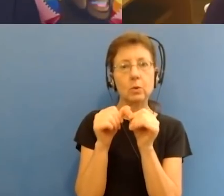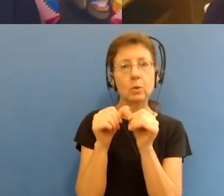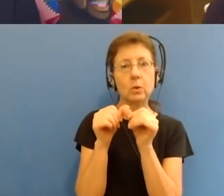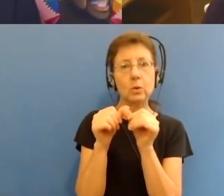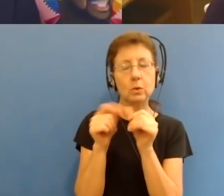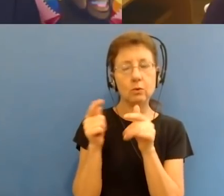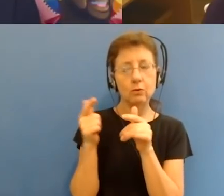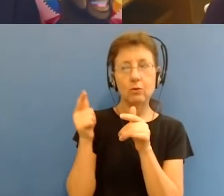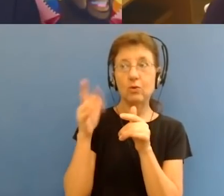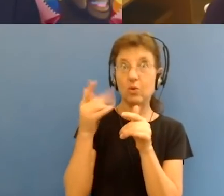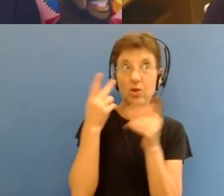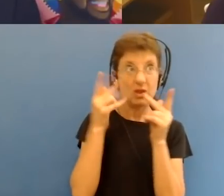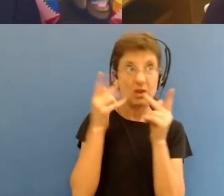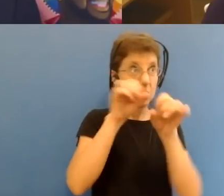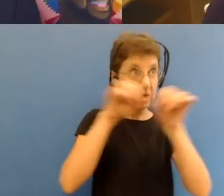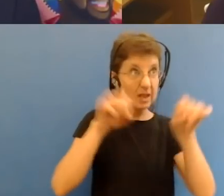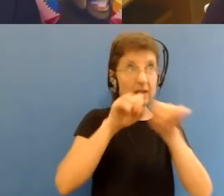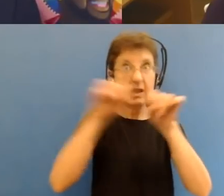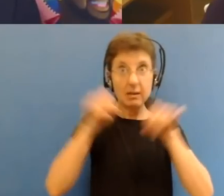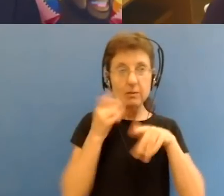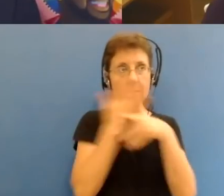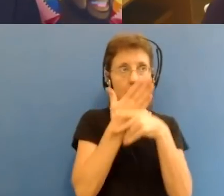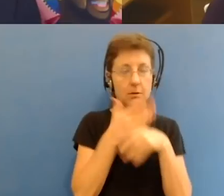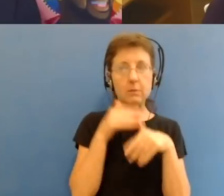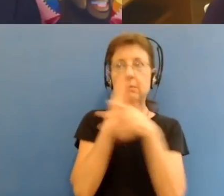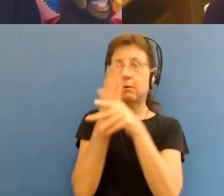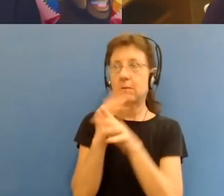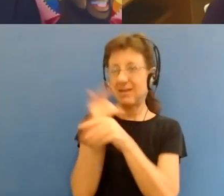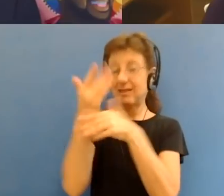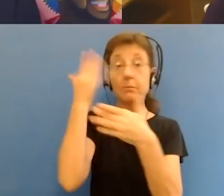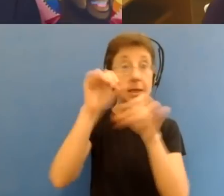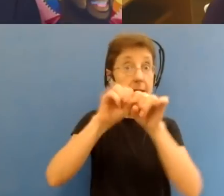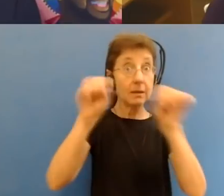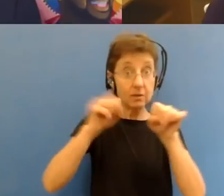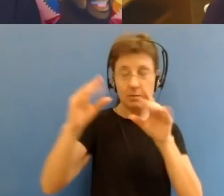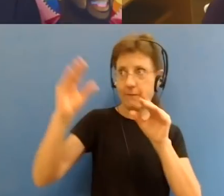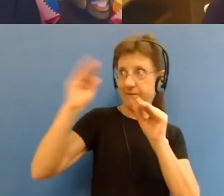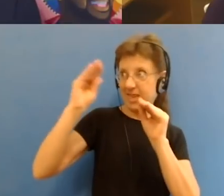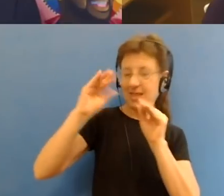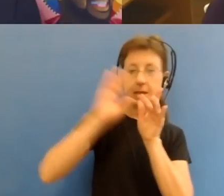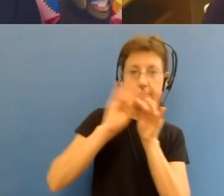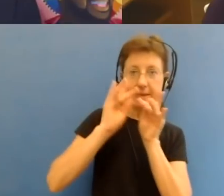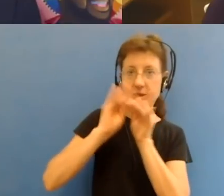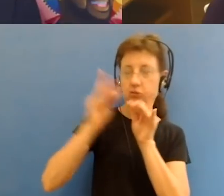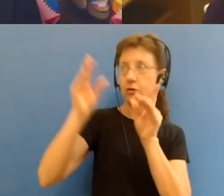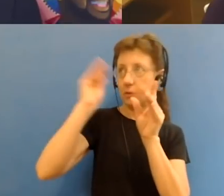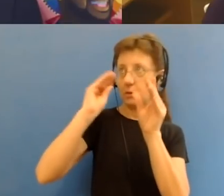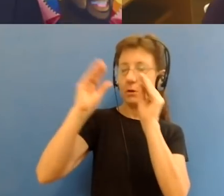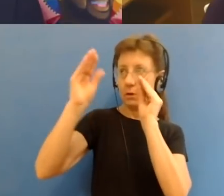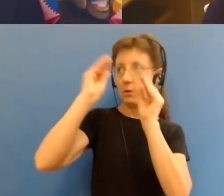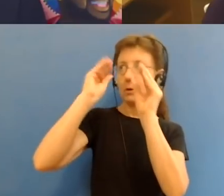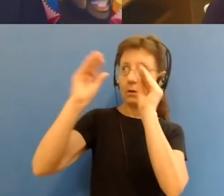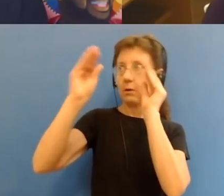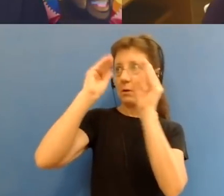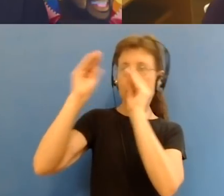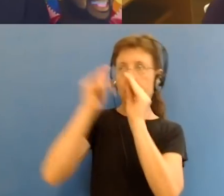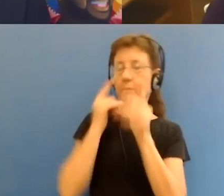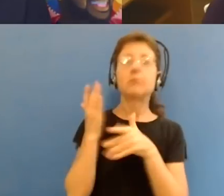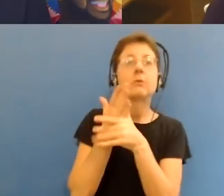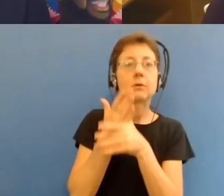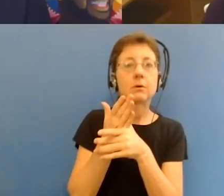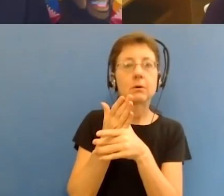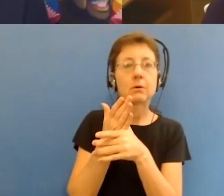these systems. They're feeding us these messages over and over and over again. And that is such a